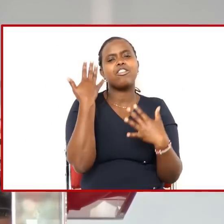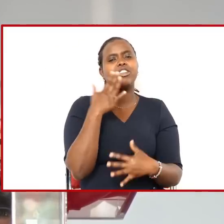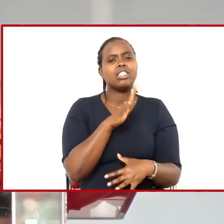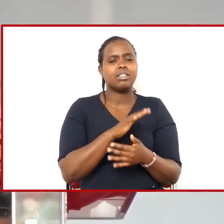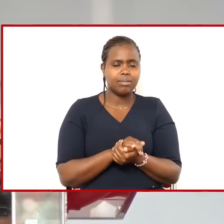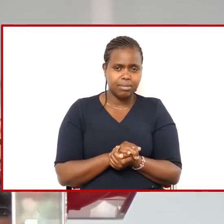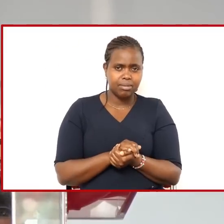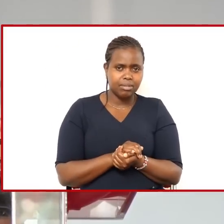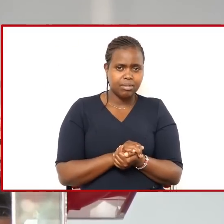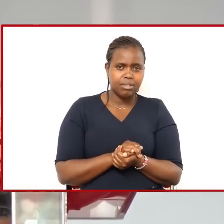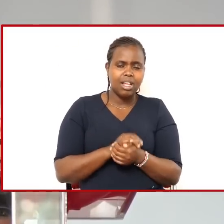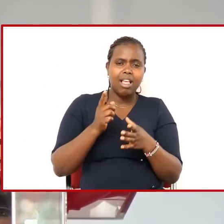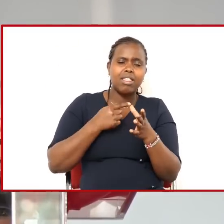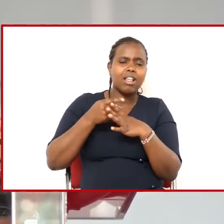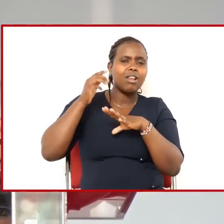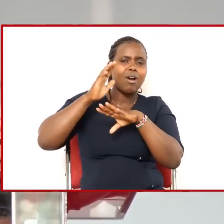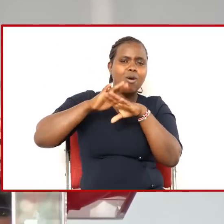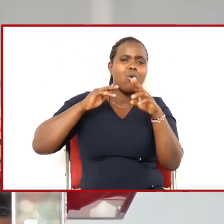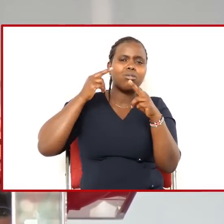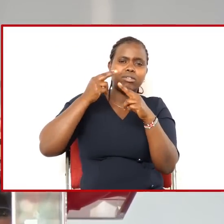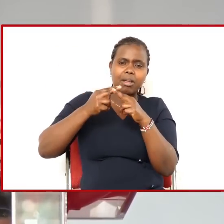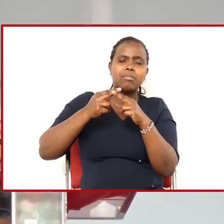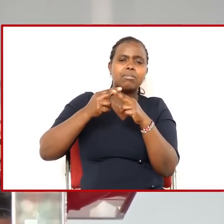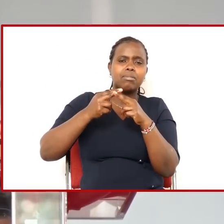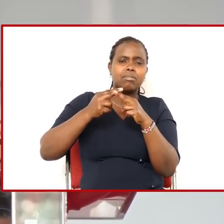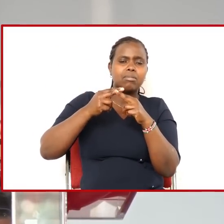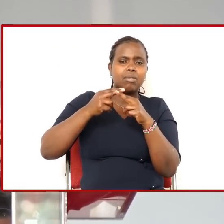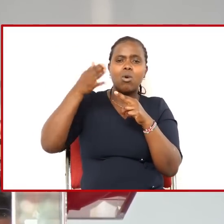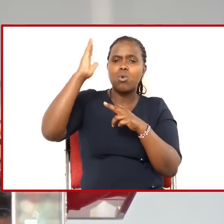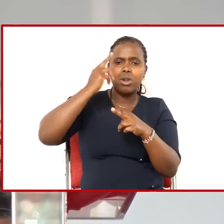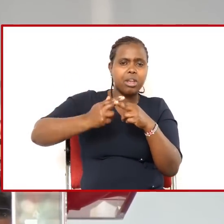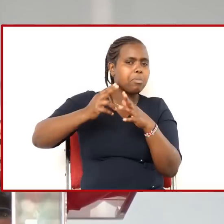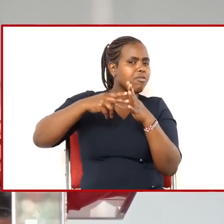custody. God's name was defeated